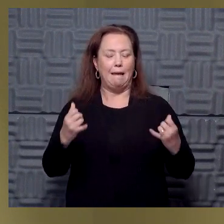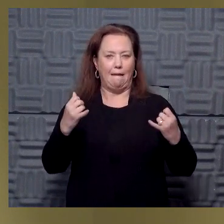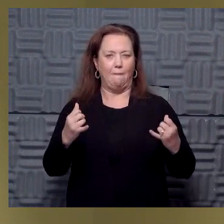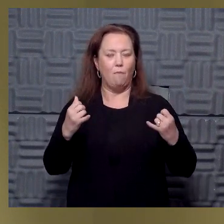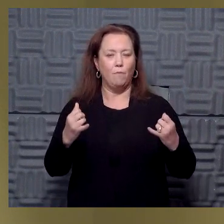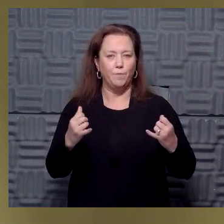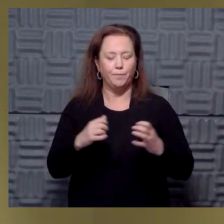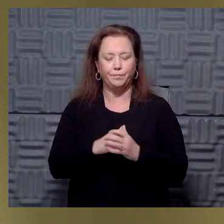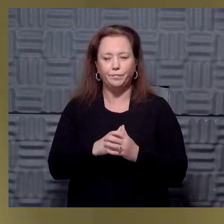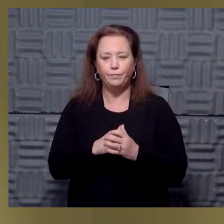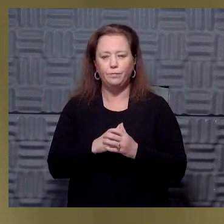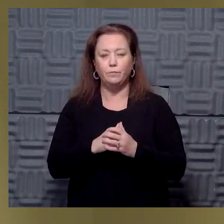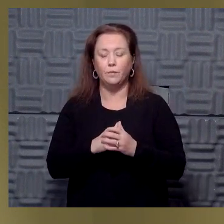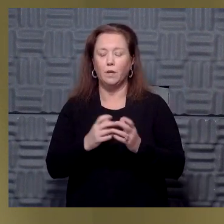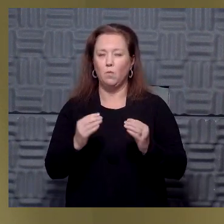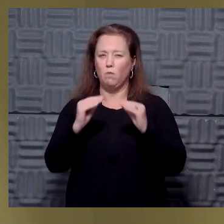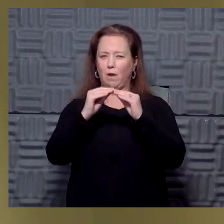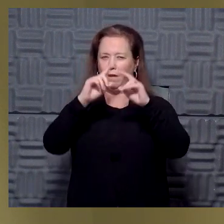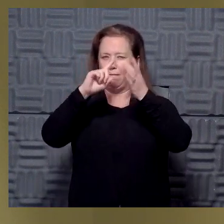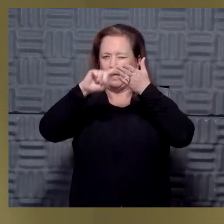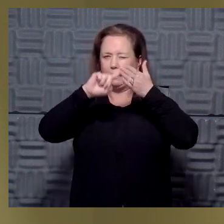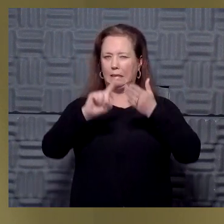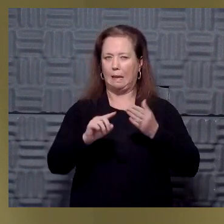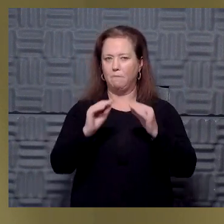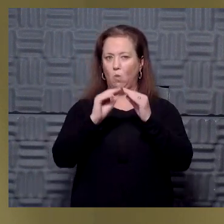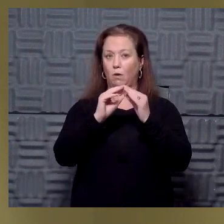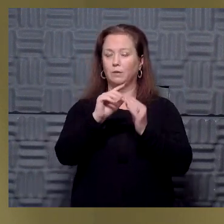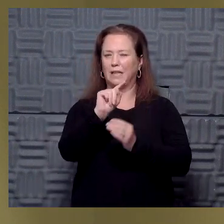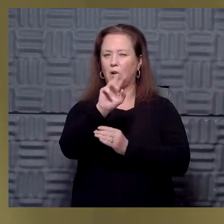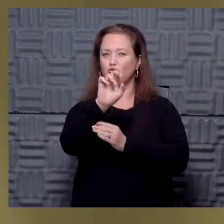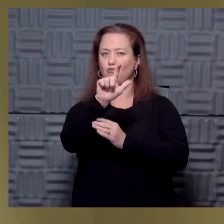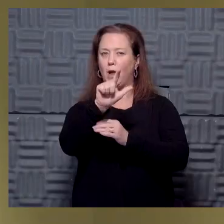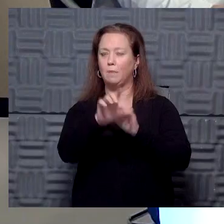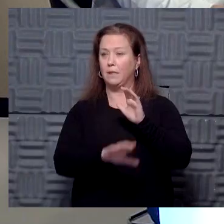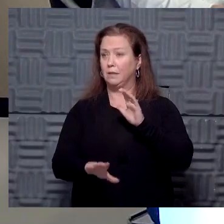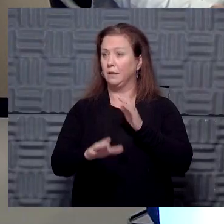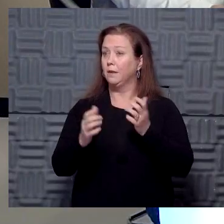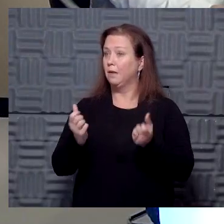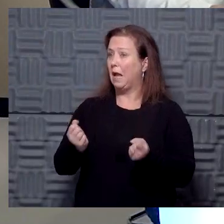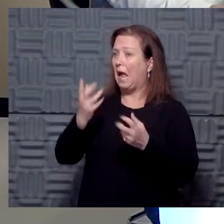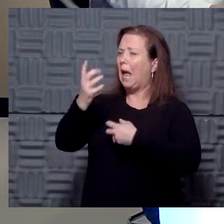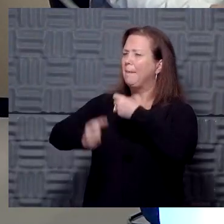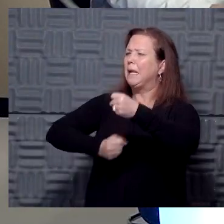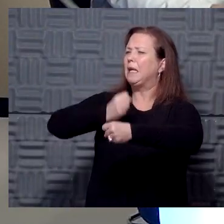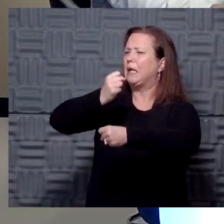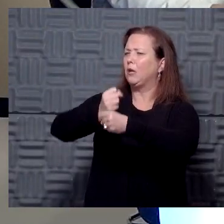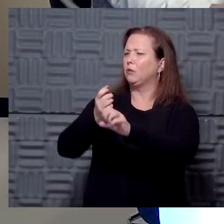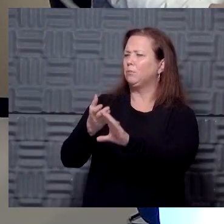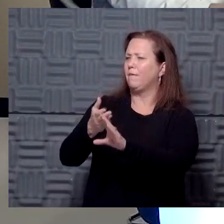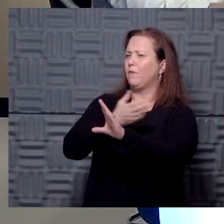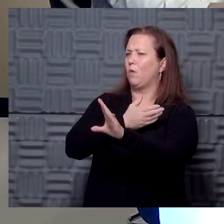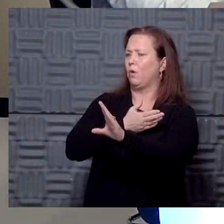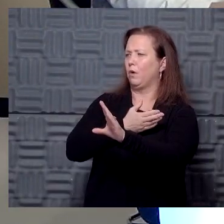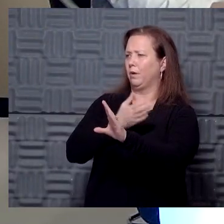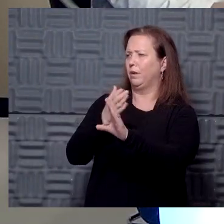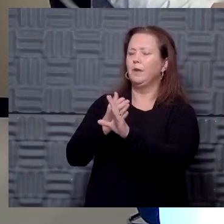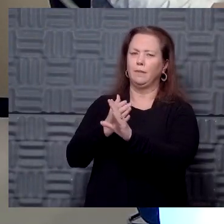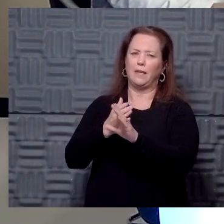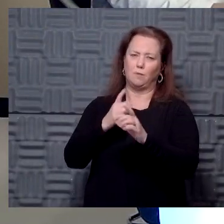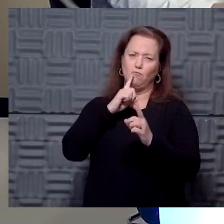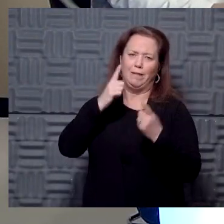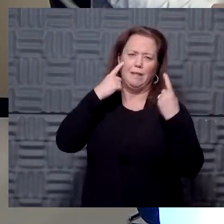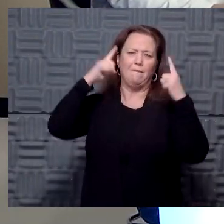in looking at that further on a trial sense as well. It'll be years before that's a functionally available Probably. treatment,